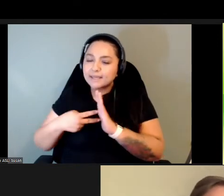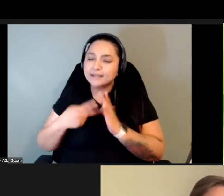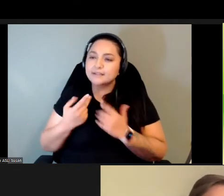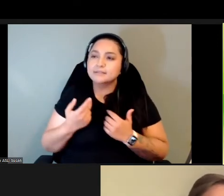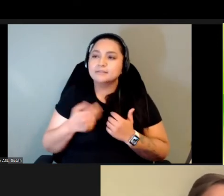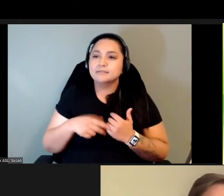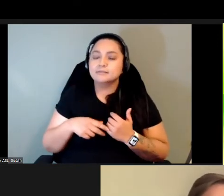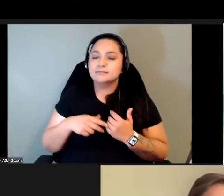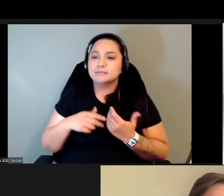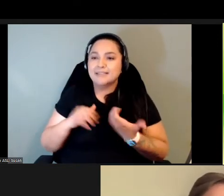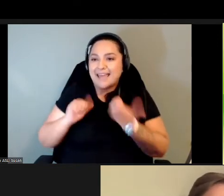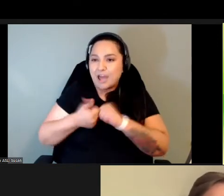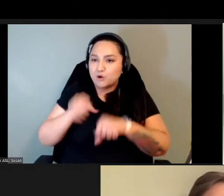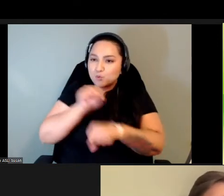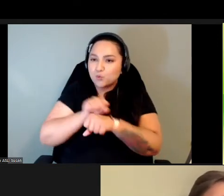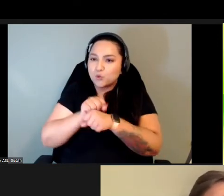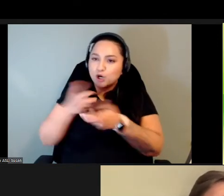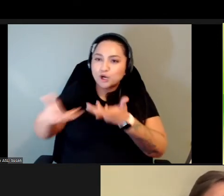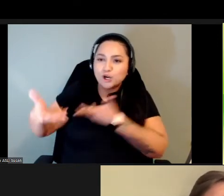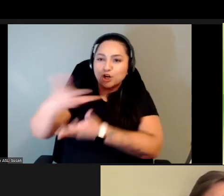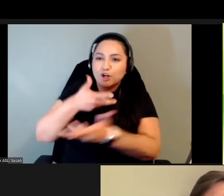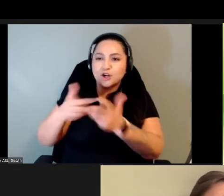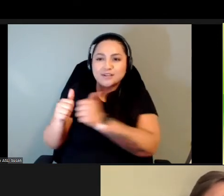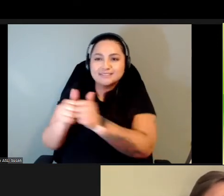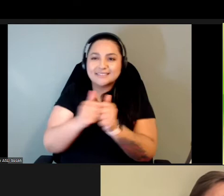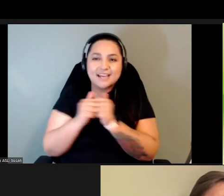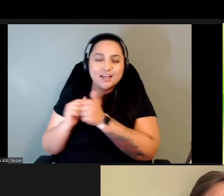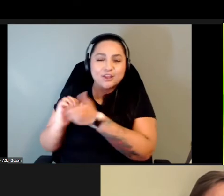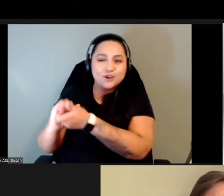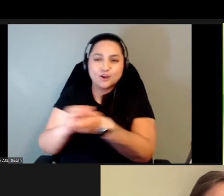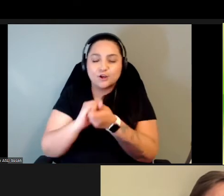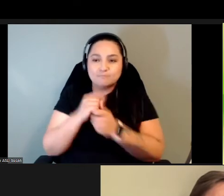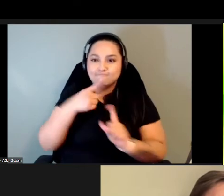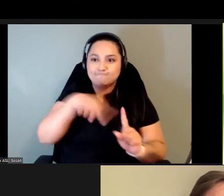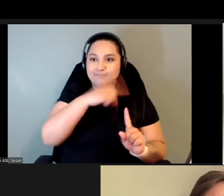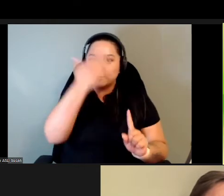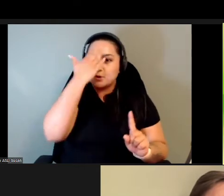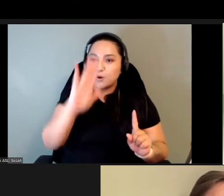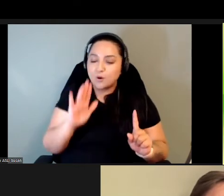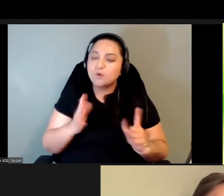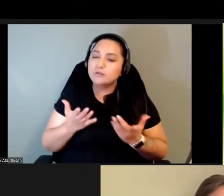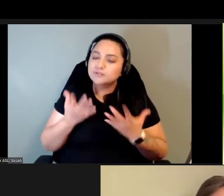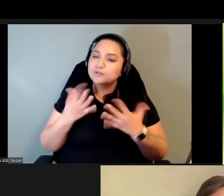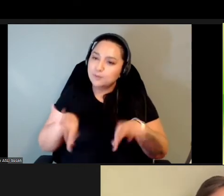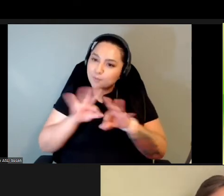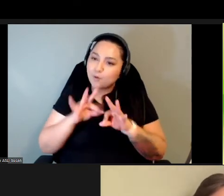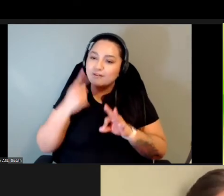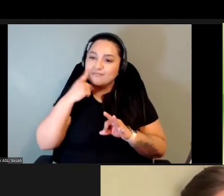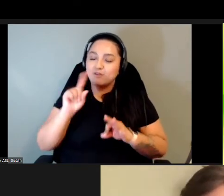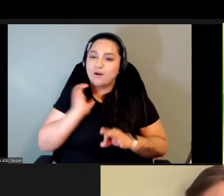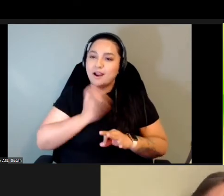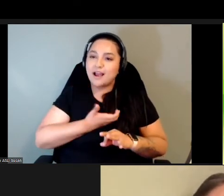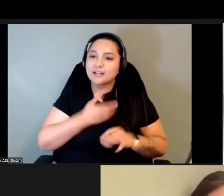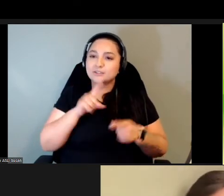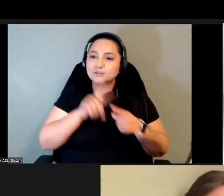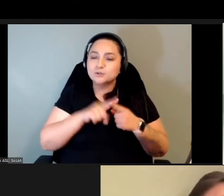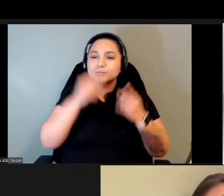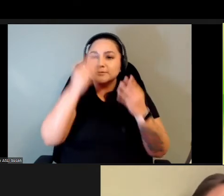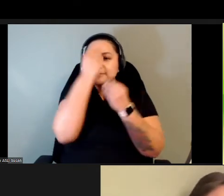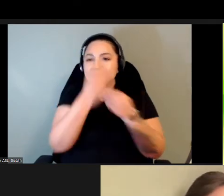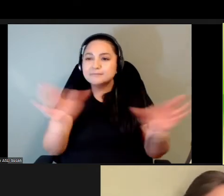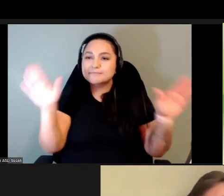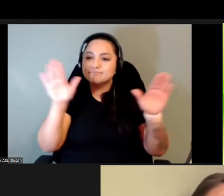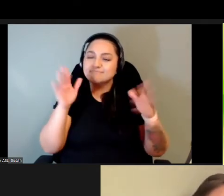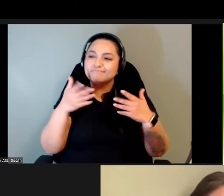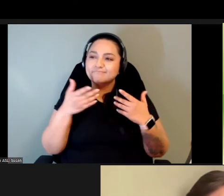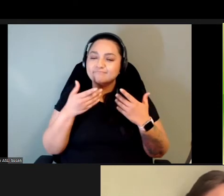in a cooperative. No, so for me, it's very important to be able to, let's say, spread the word, that people can understand what does this